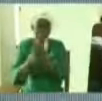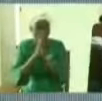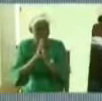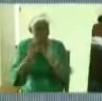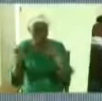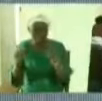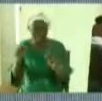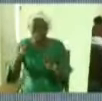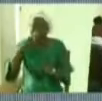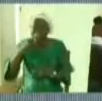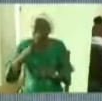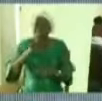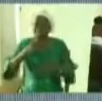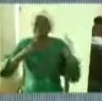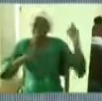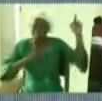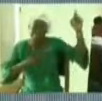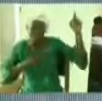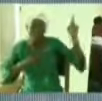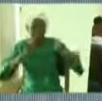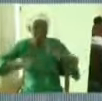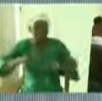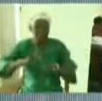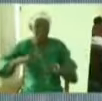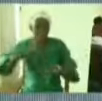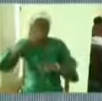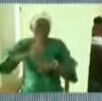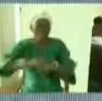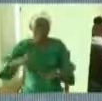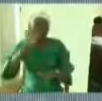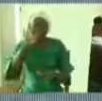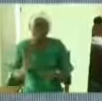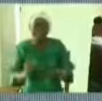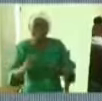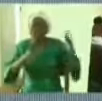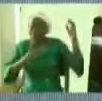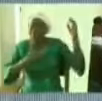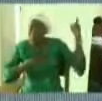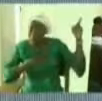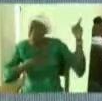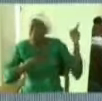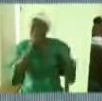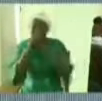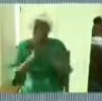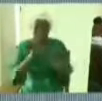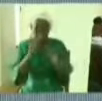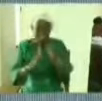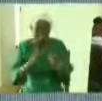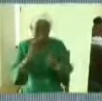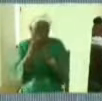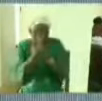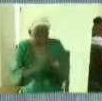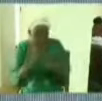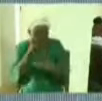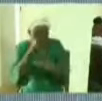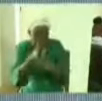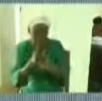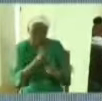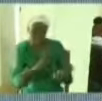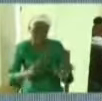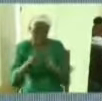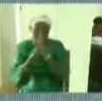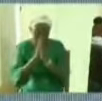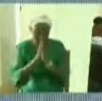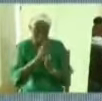called by my name. If they will humble themselves and pray and seek my